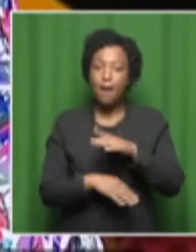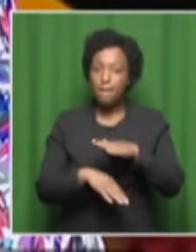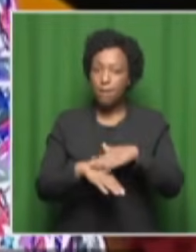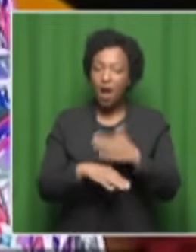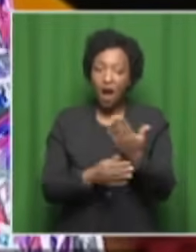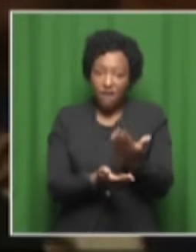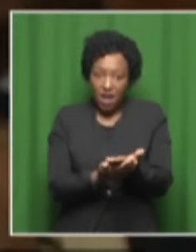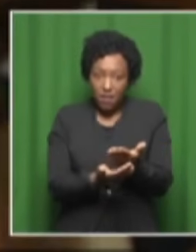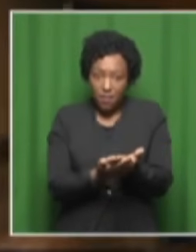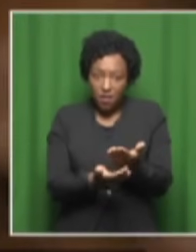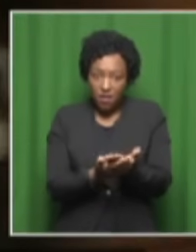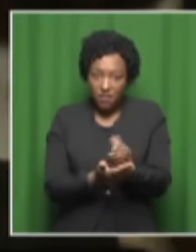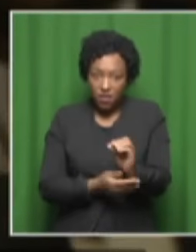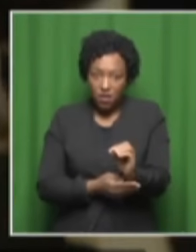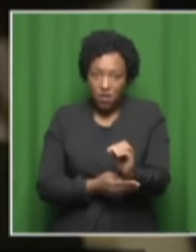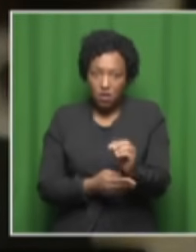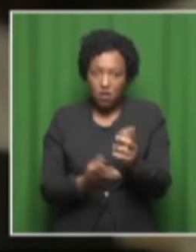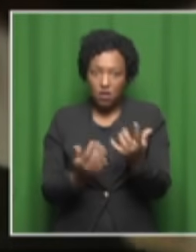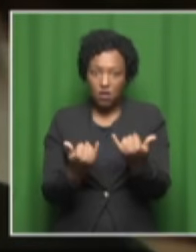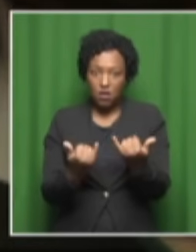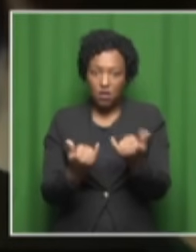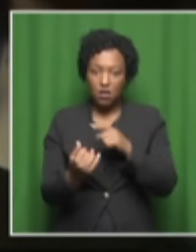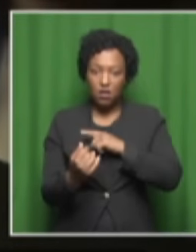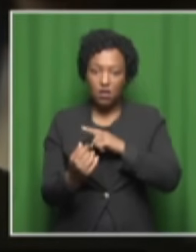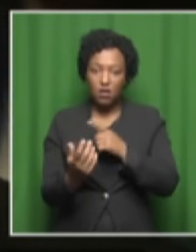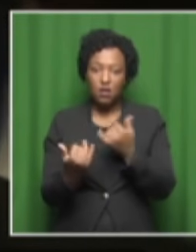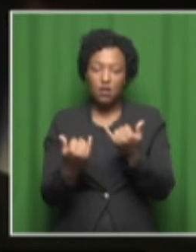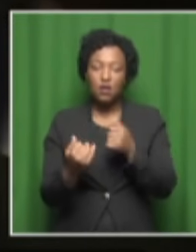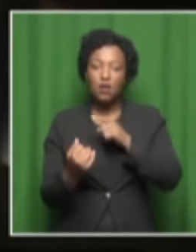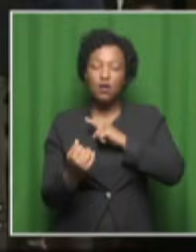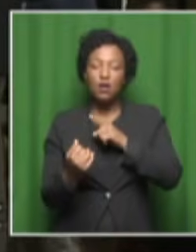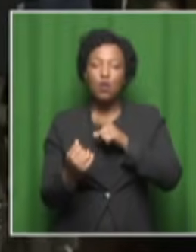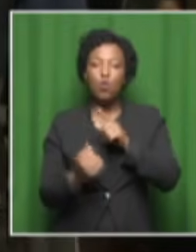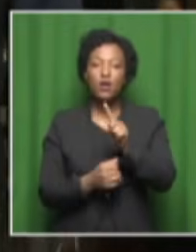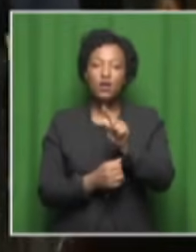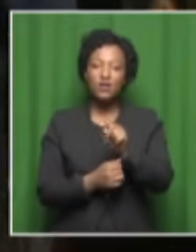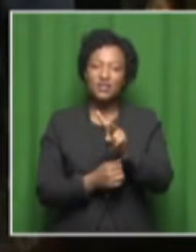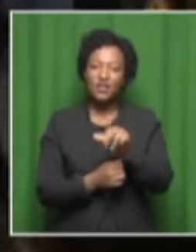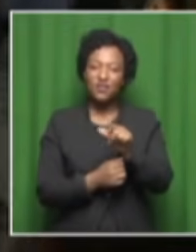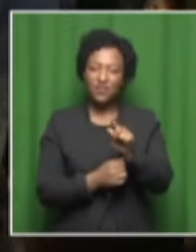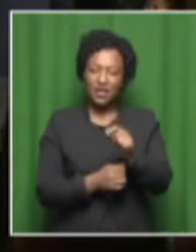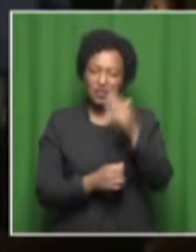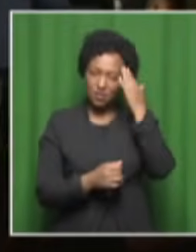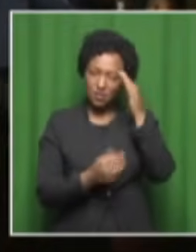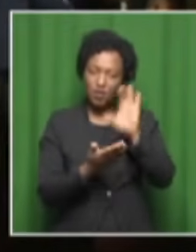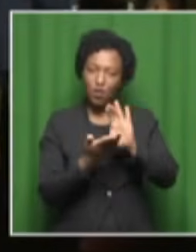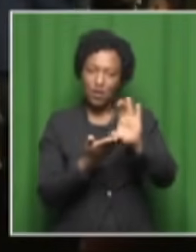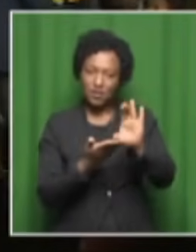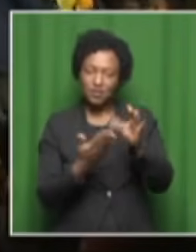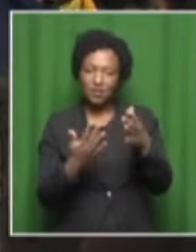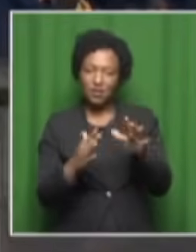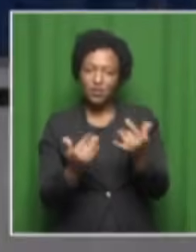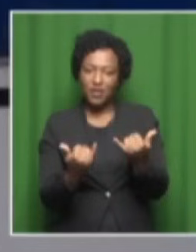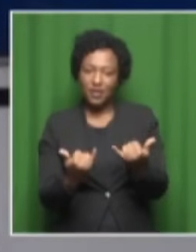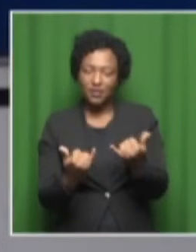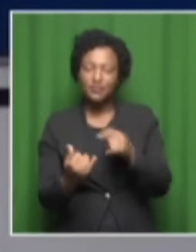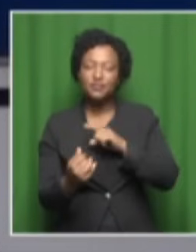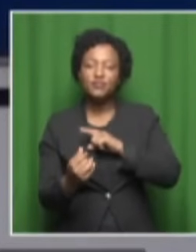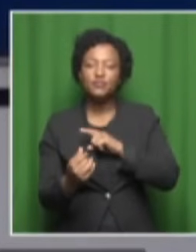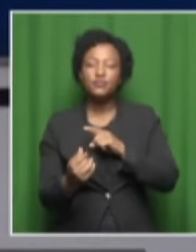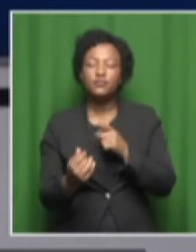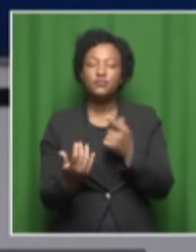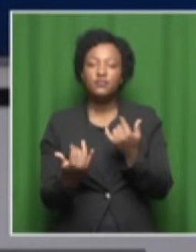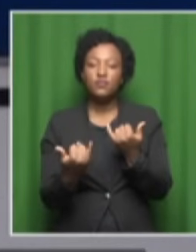available there, and just above 150,000 at our TVET colleges. Of course, there would be more, you know, once